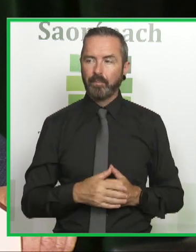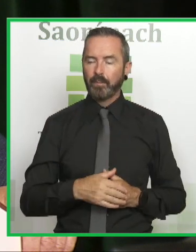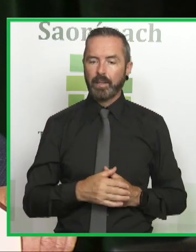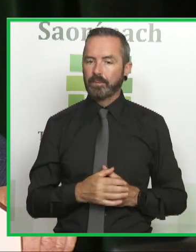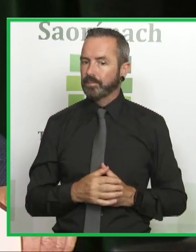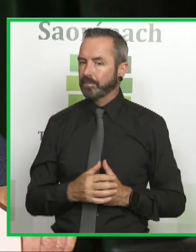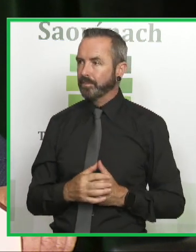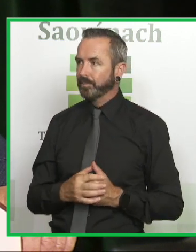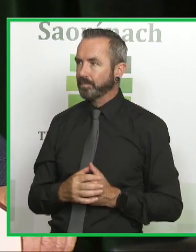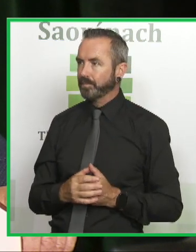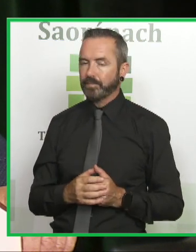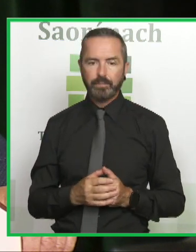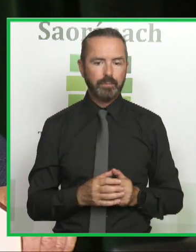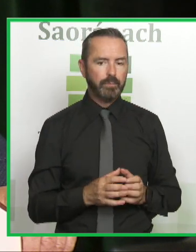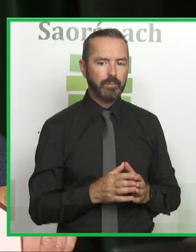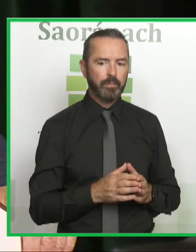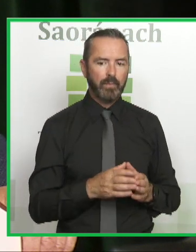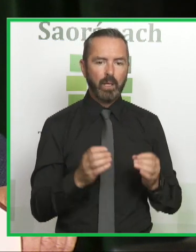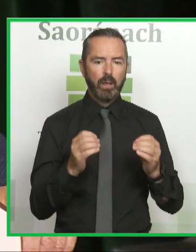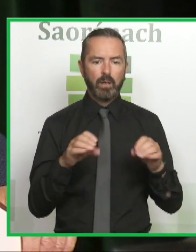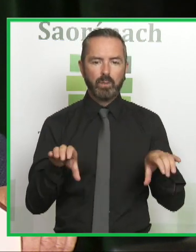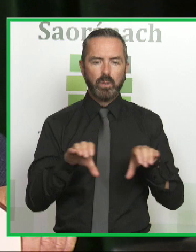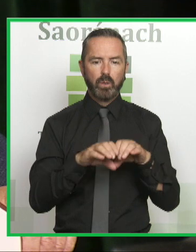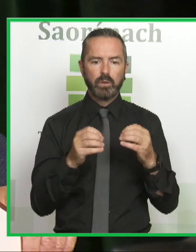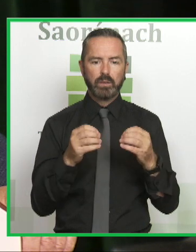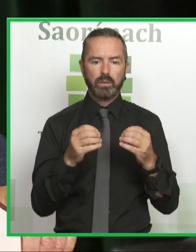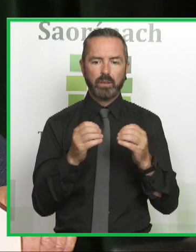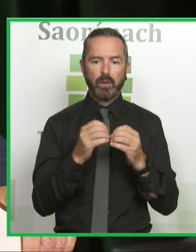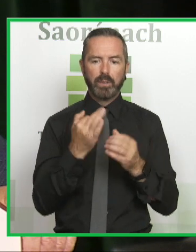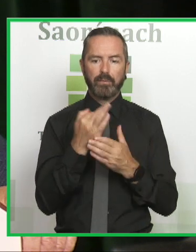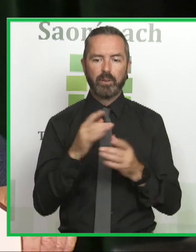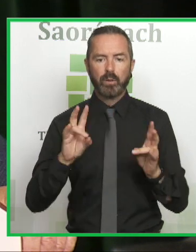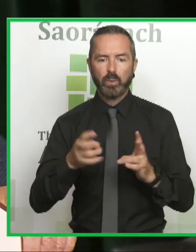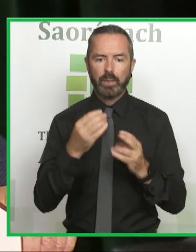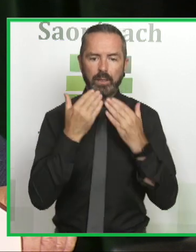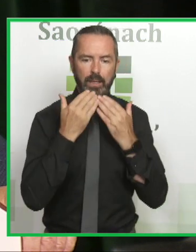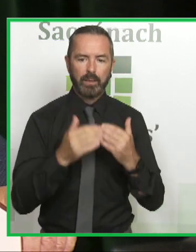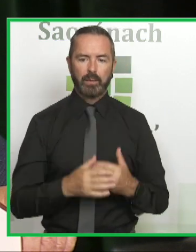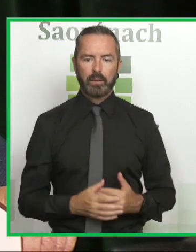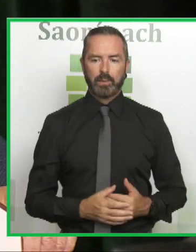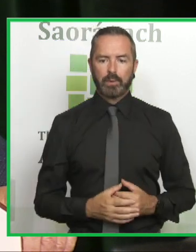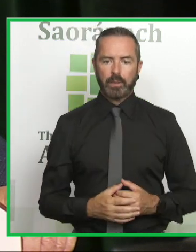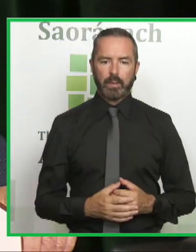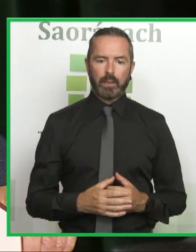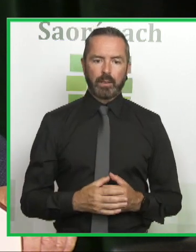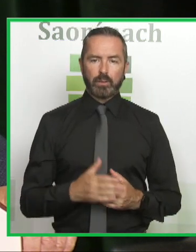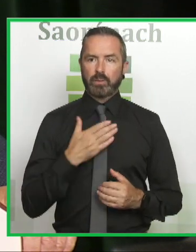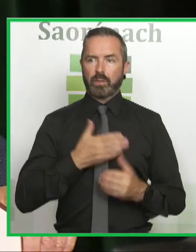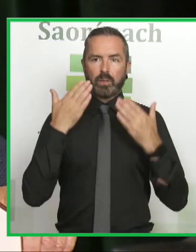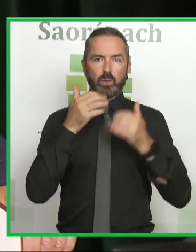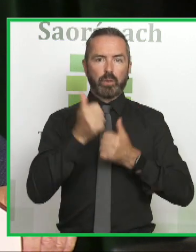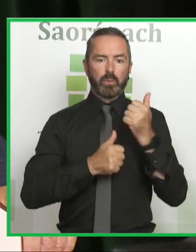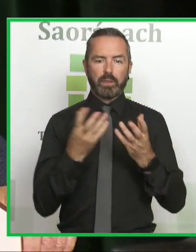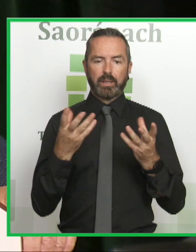others. In closing, I just want to do a few quick thank yous, and I'll take them just collectively together, and please, you can show your appreciation as a collective.